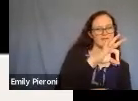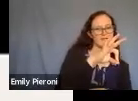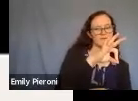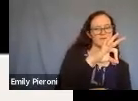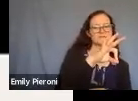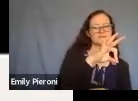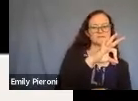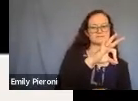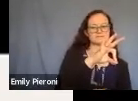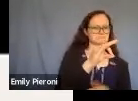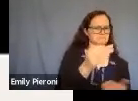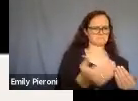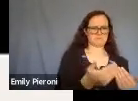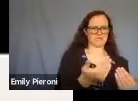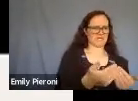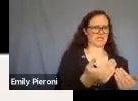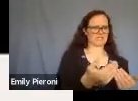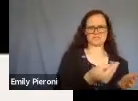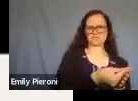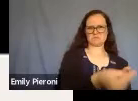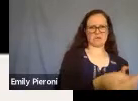to obtain,